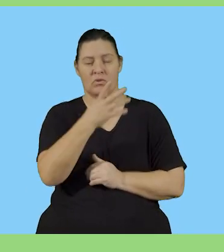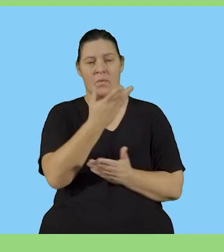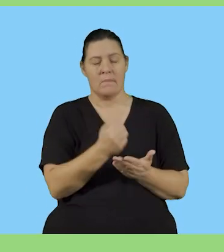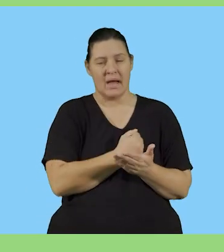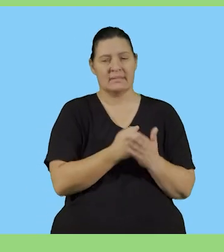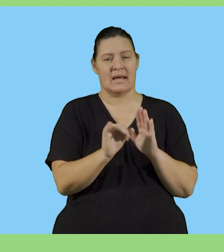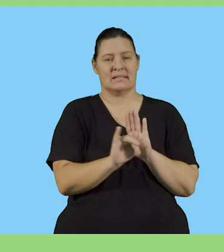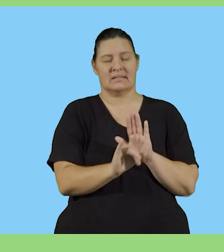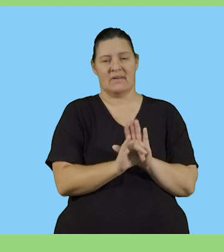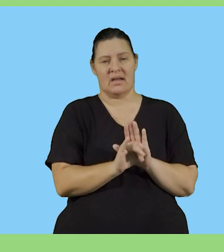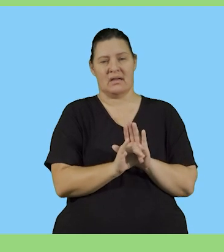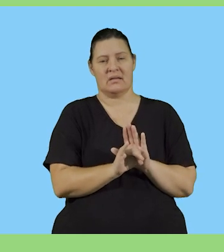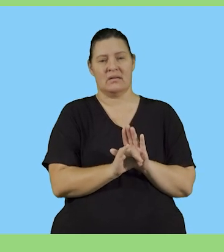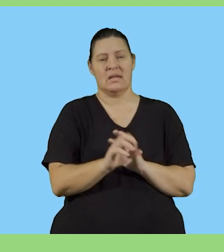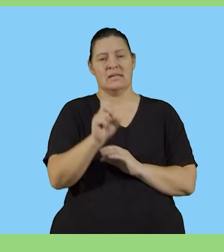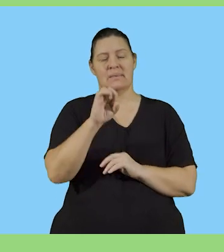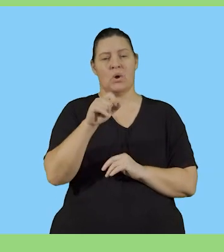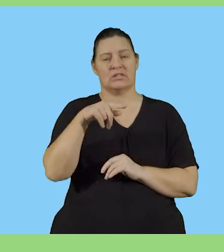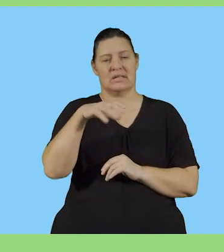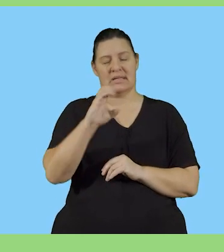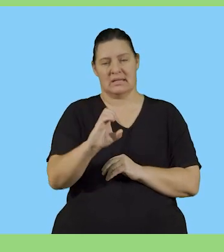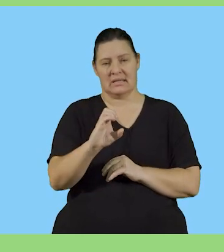to identify the symbiotic